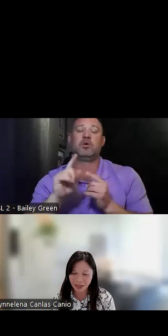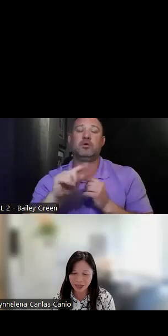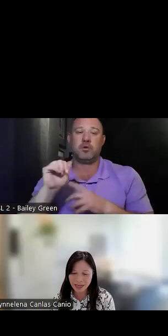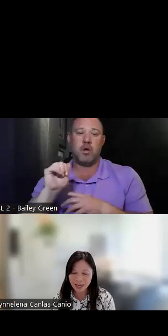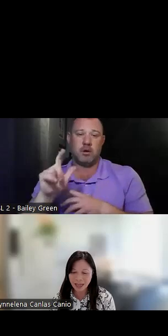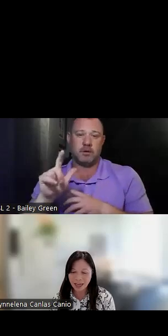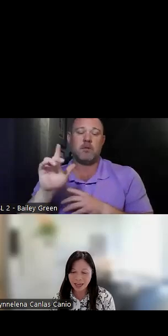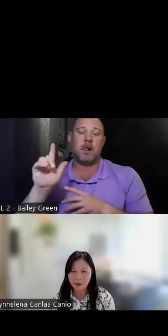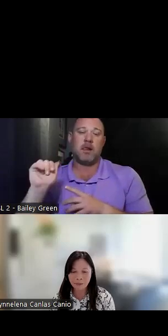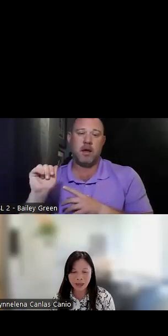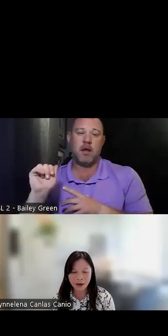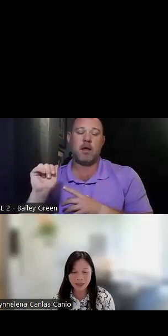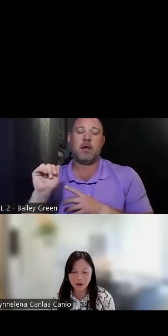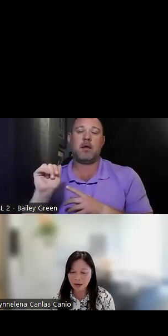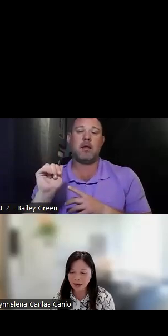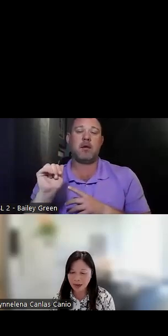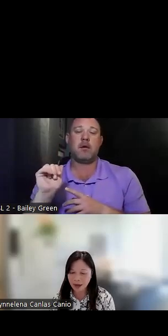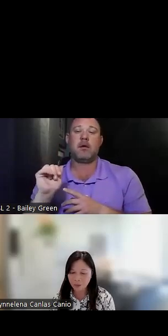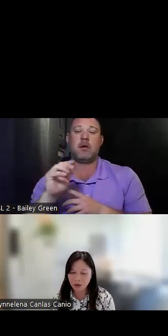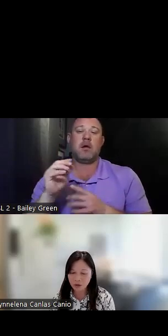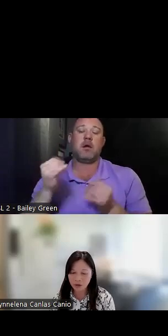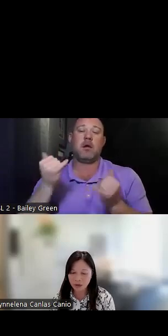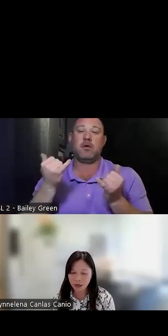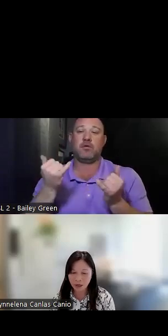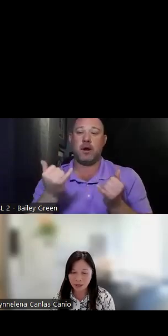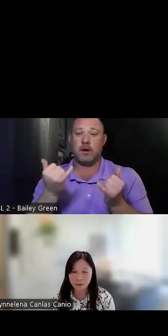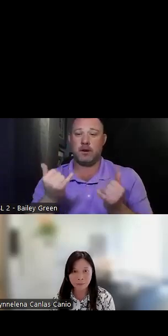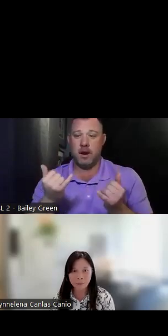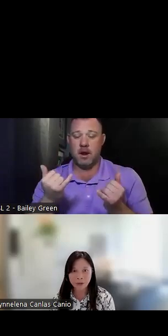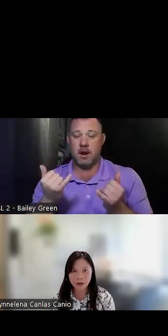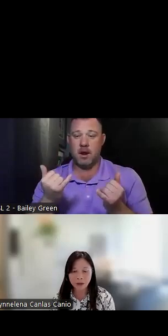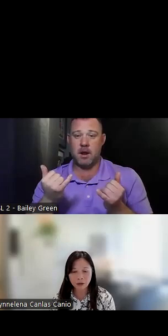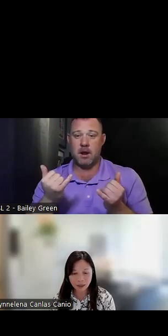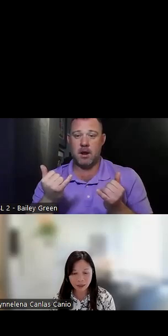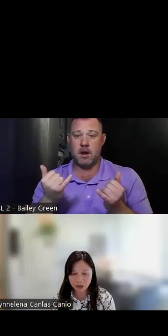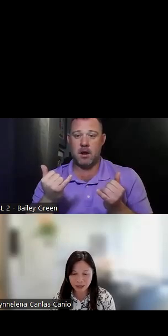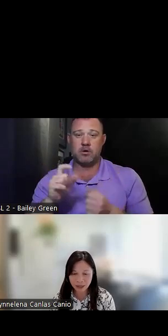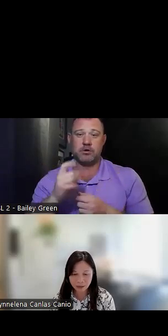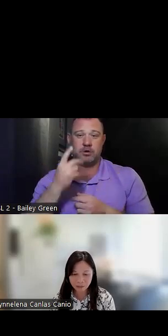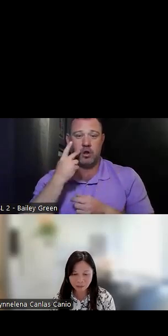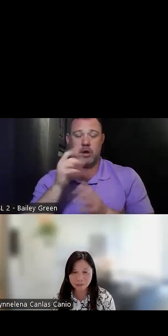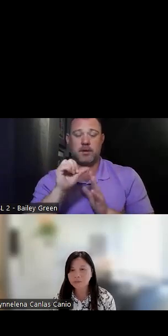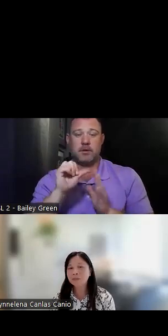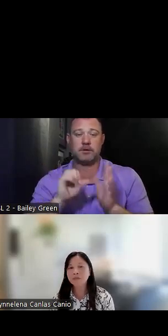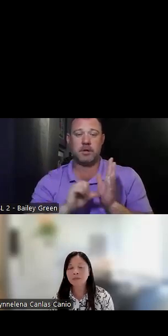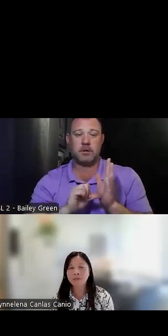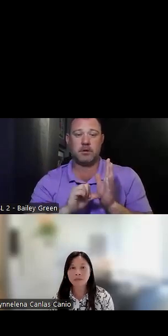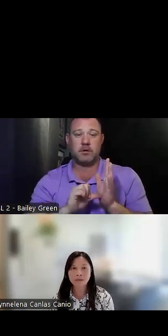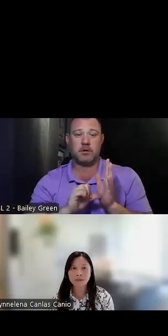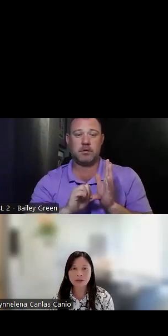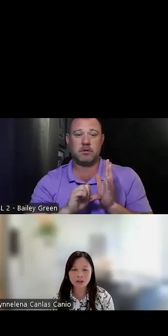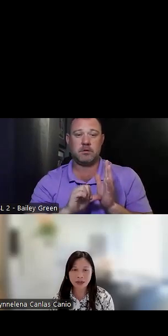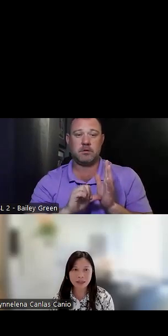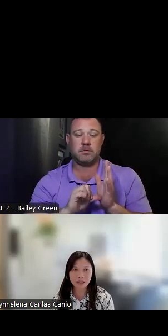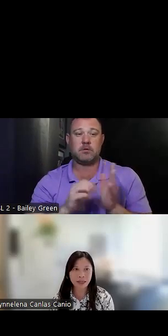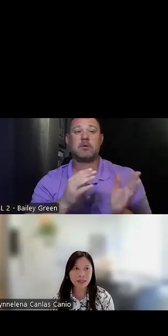Alzheimer's LA. And I think right now we should look at the agenda.